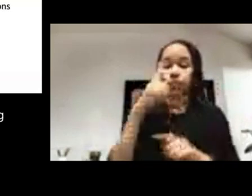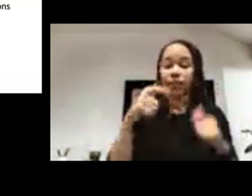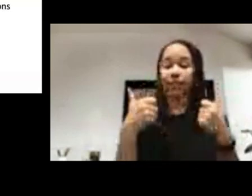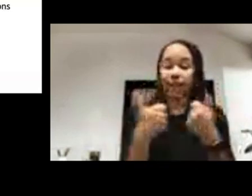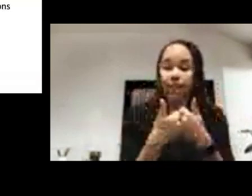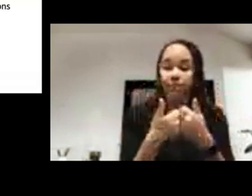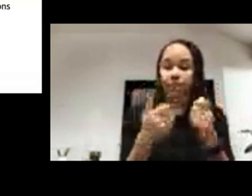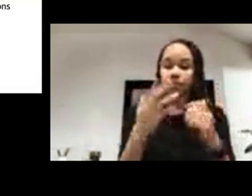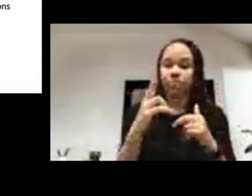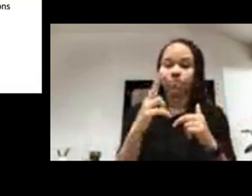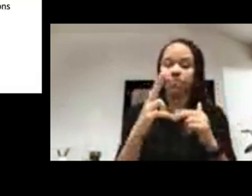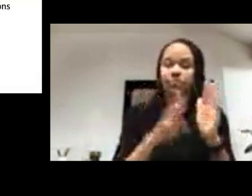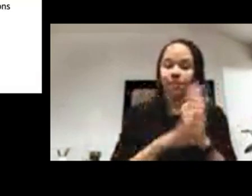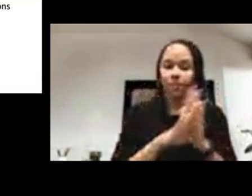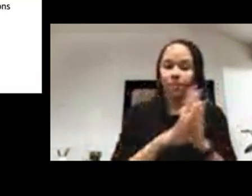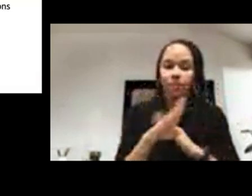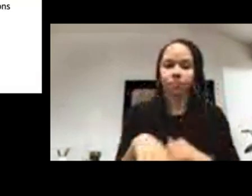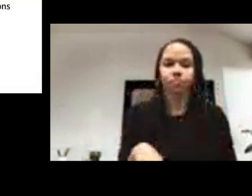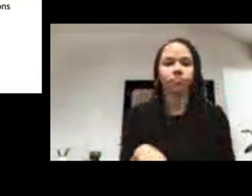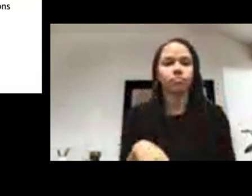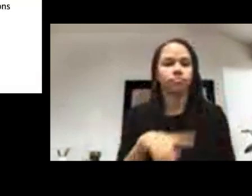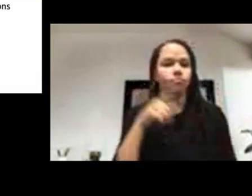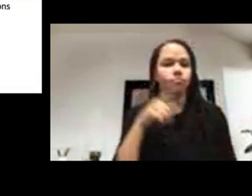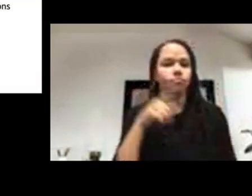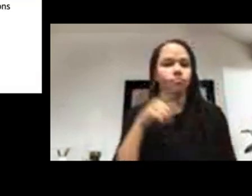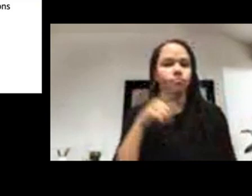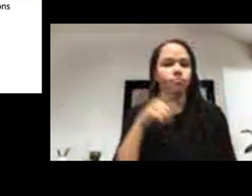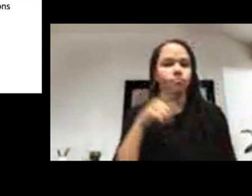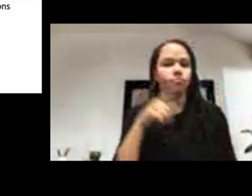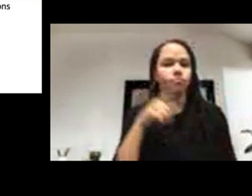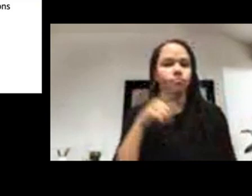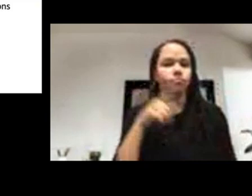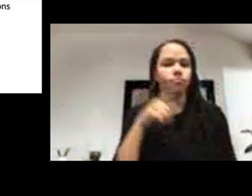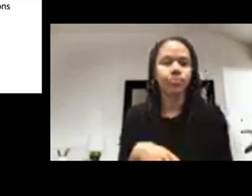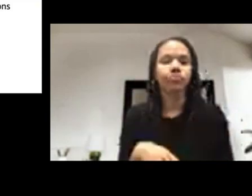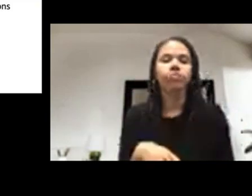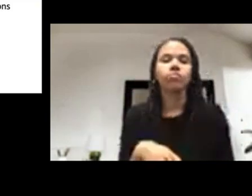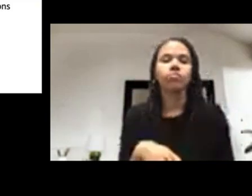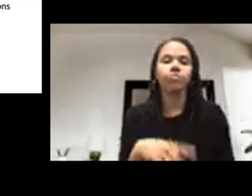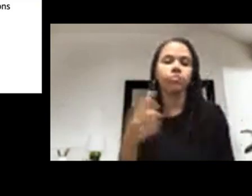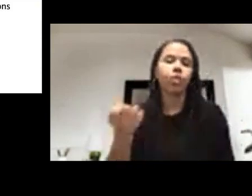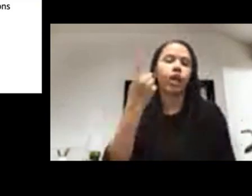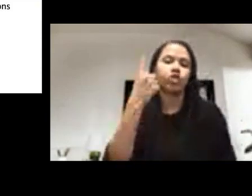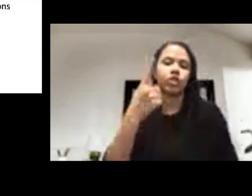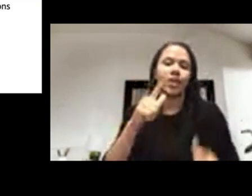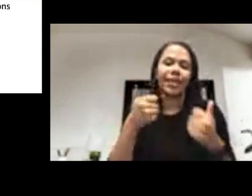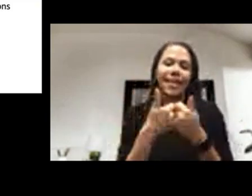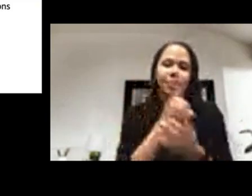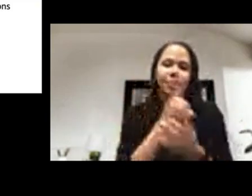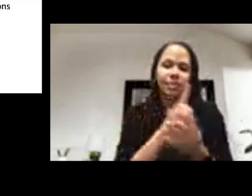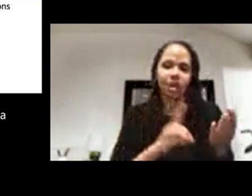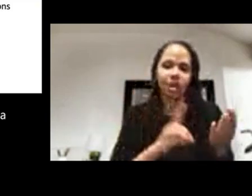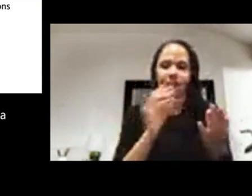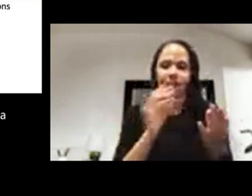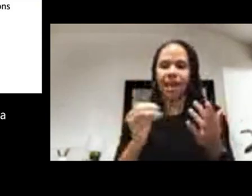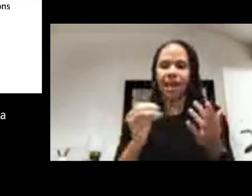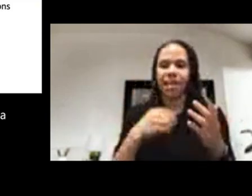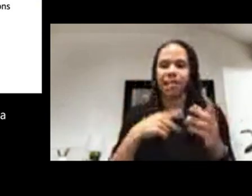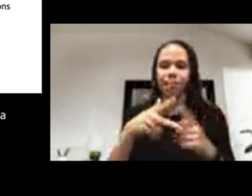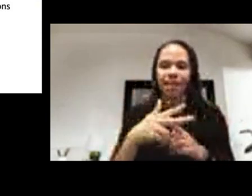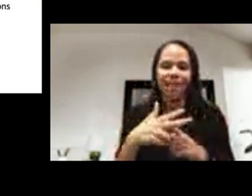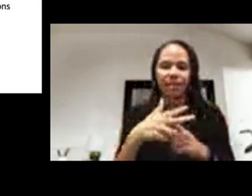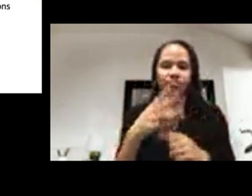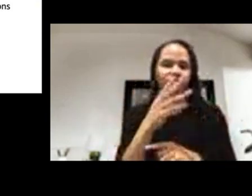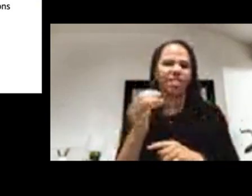camp are pretty much understand game design and mechanics, build a video game with your team. And then we had a lot of very explicit communication